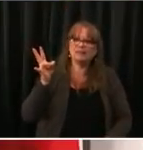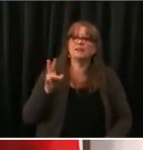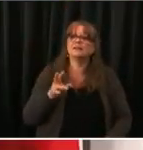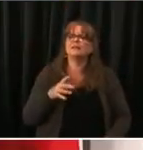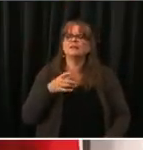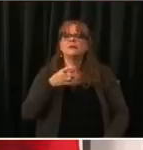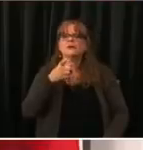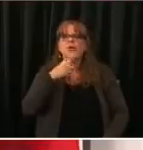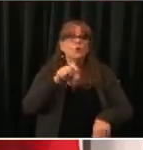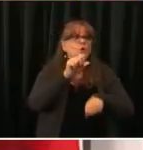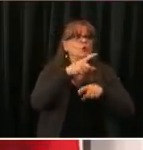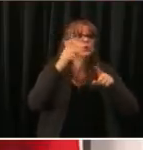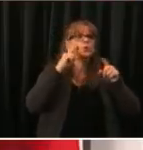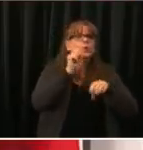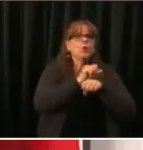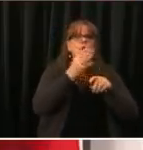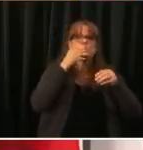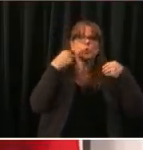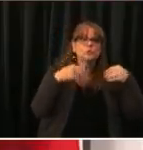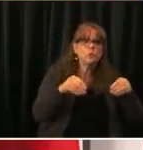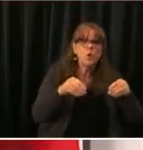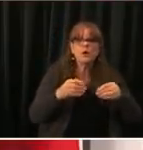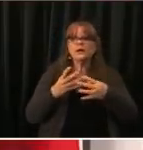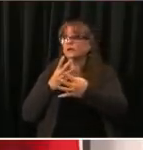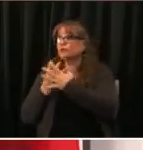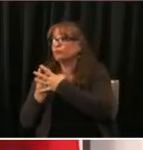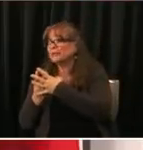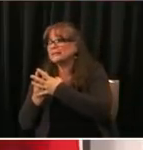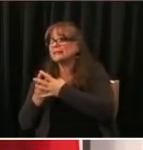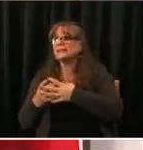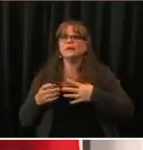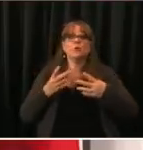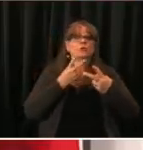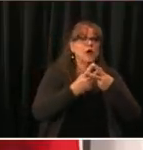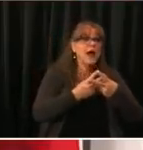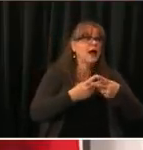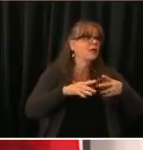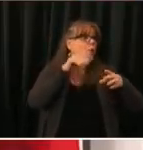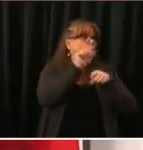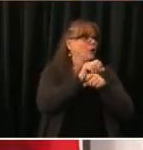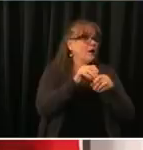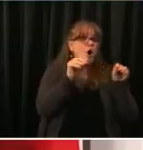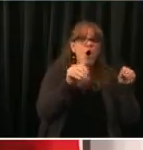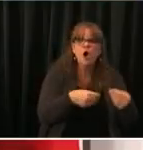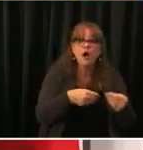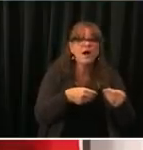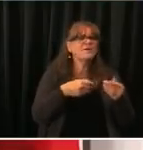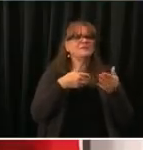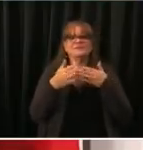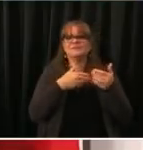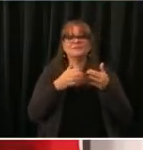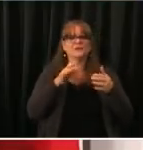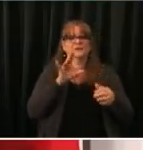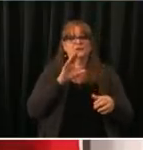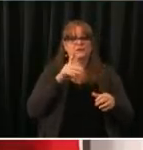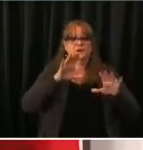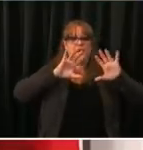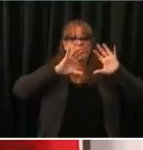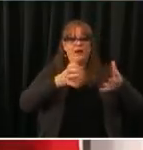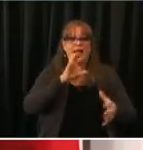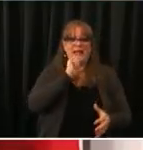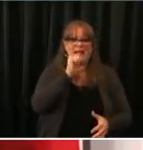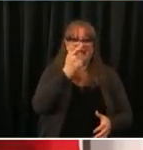a prison, or whether you're working in an office. You are at a lower risk. It is not there's still a risk for people of all